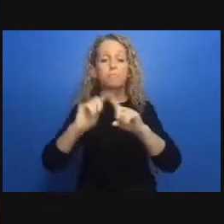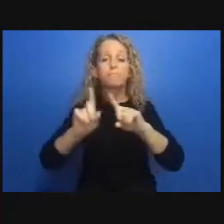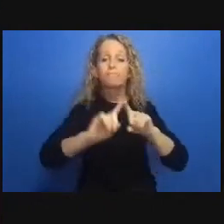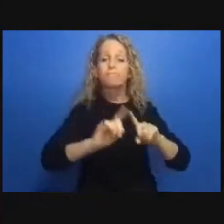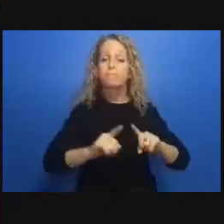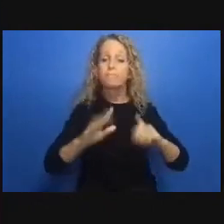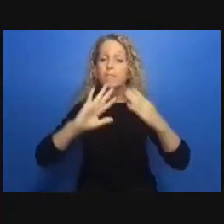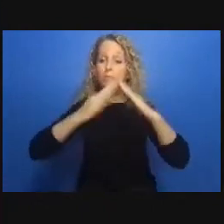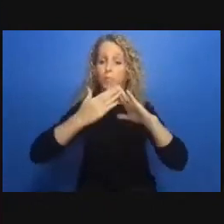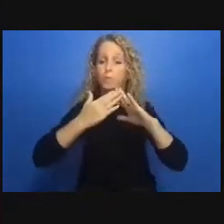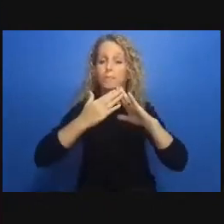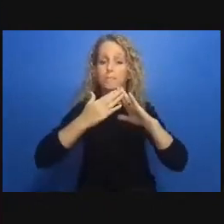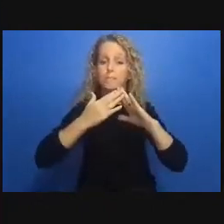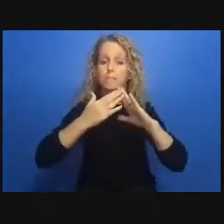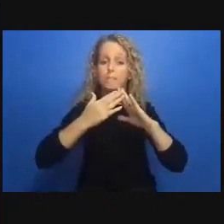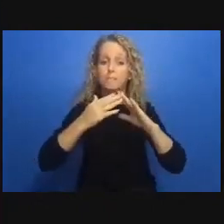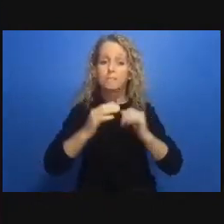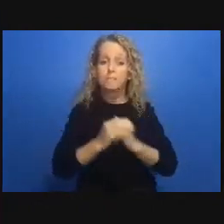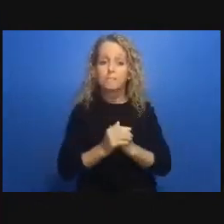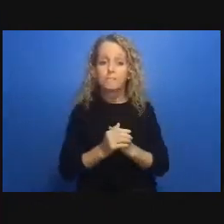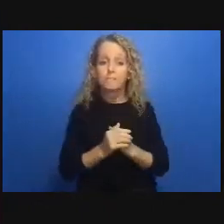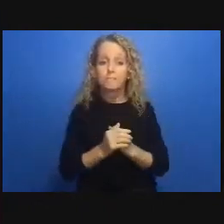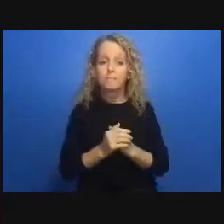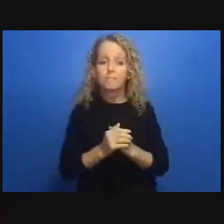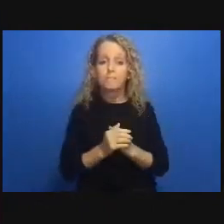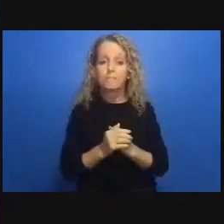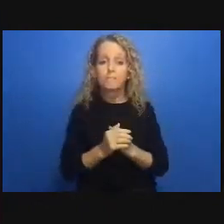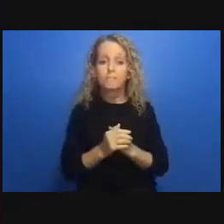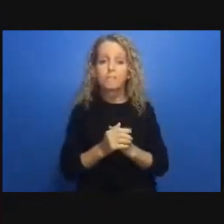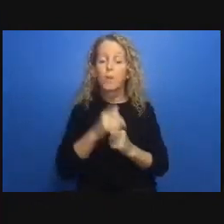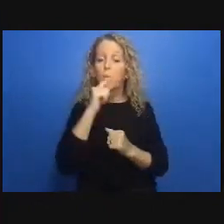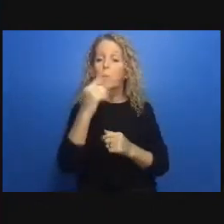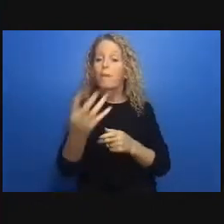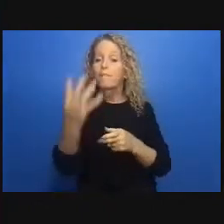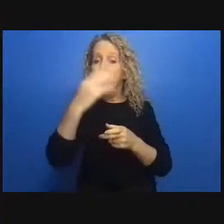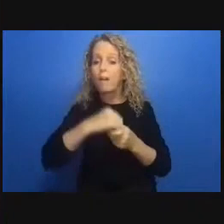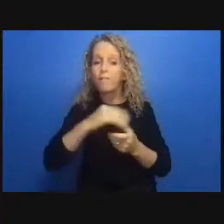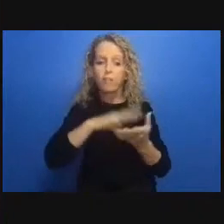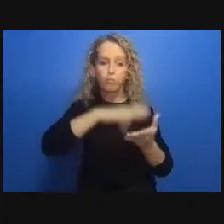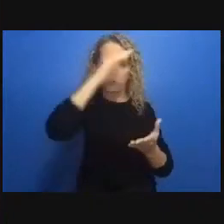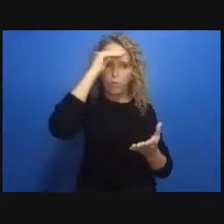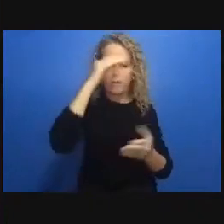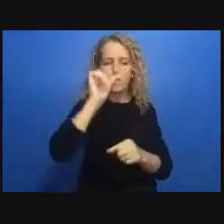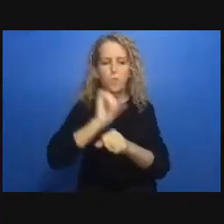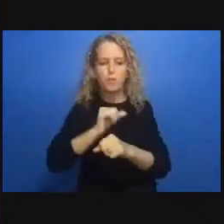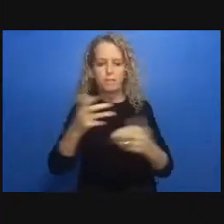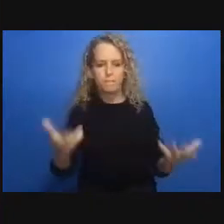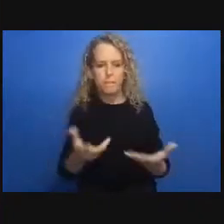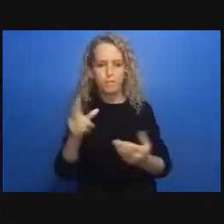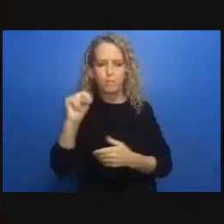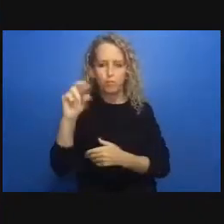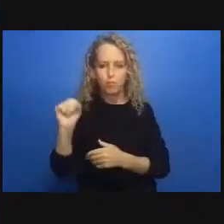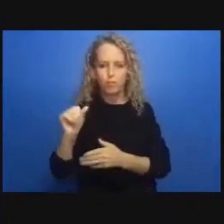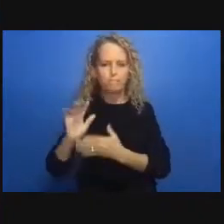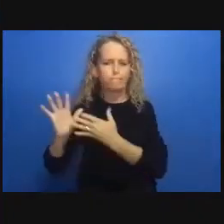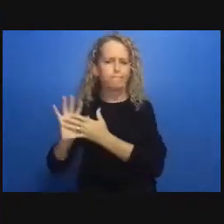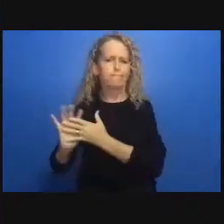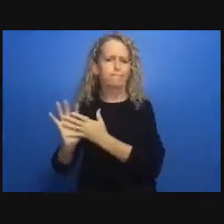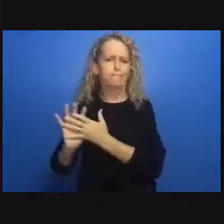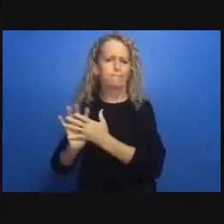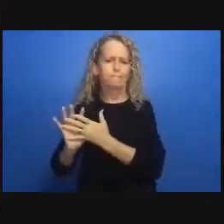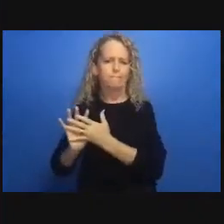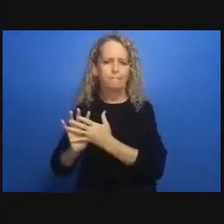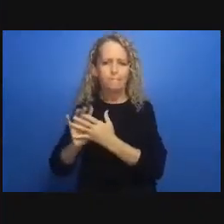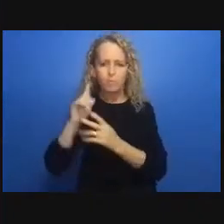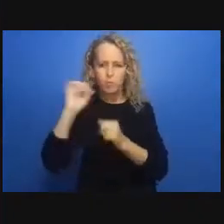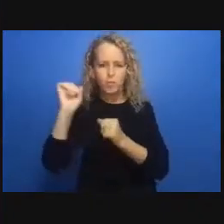whom were actively involved in the future of learning and work in Nova Scotia, and it certainly made for